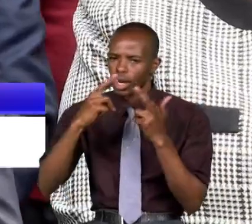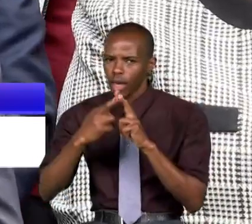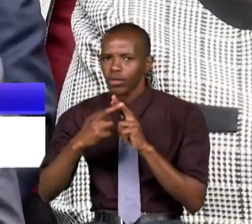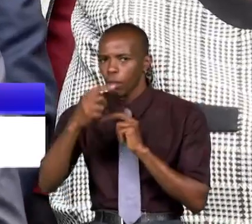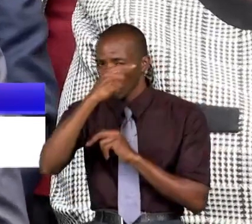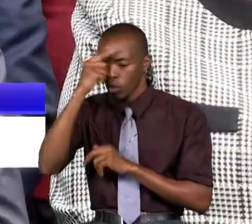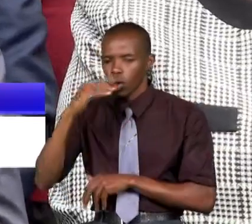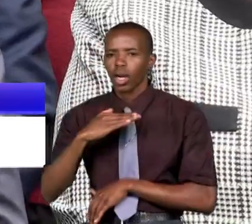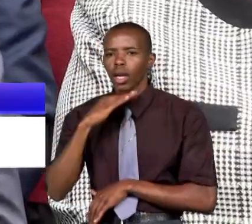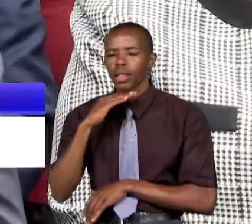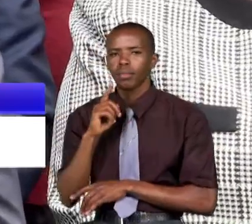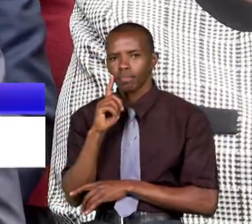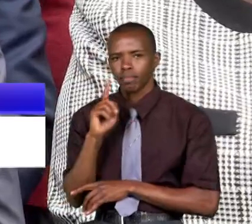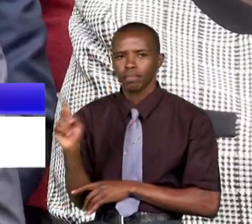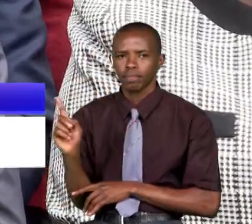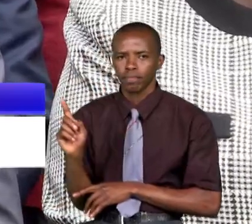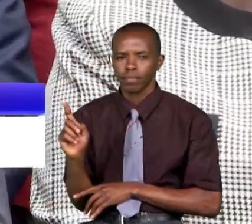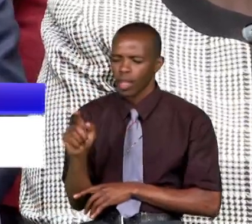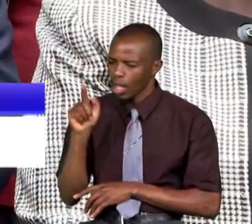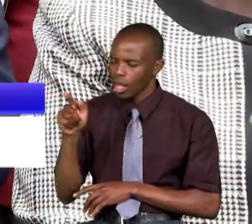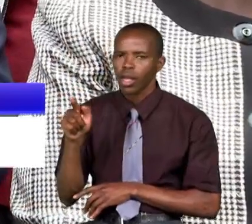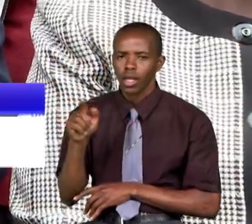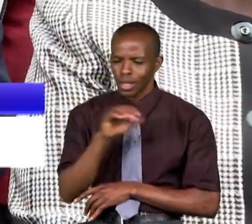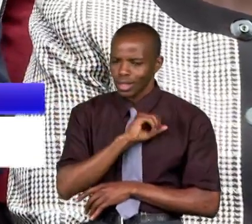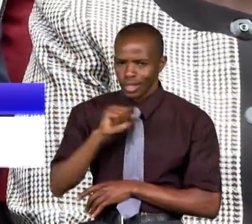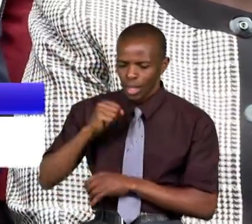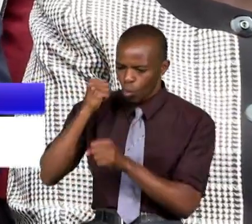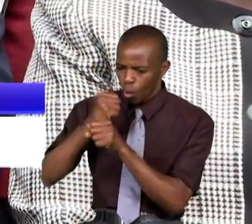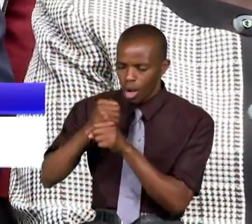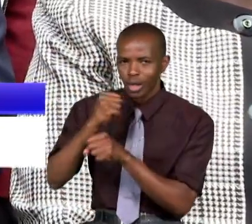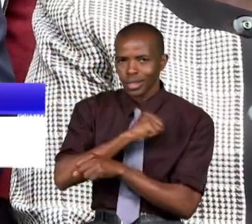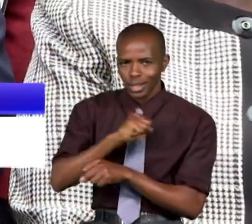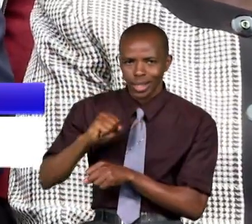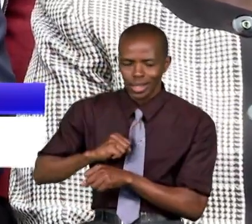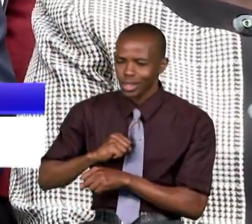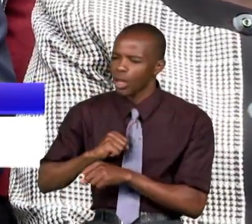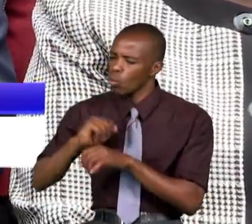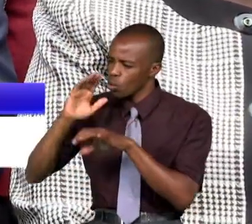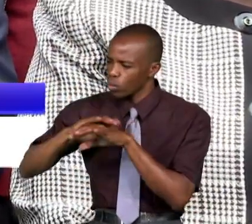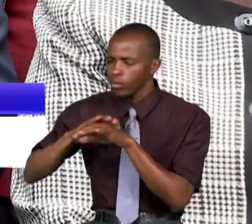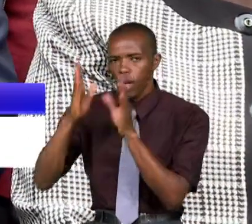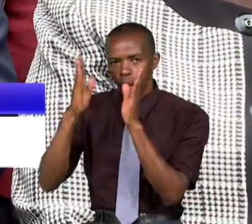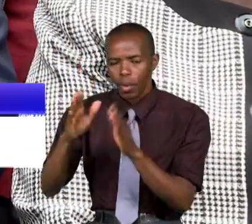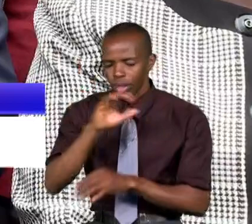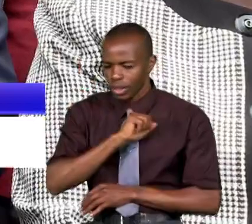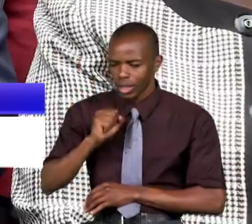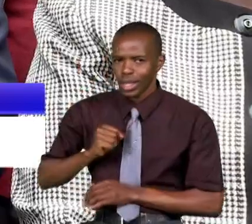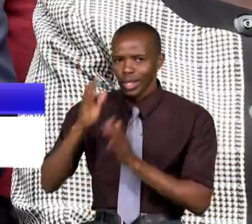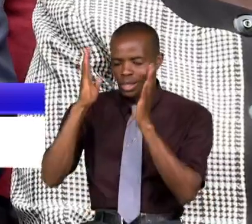loss. Prengei has been with us in the Senate. He's been a very calm fellow. A senator who was